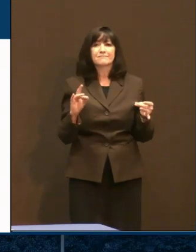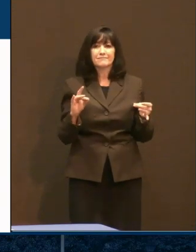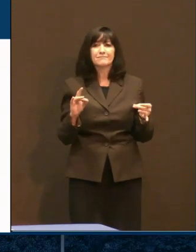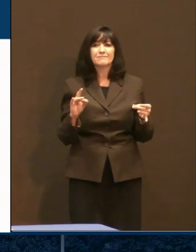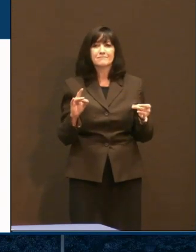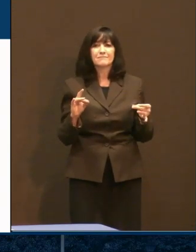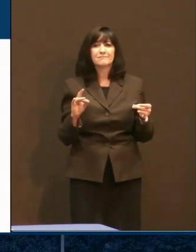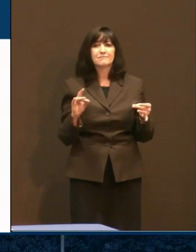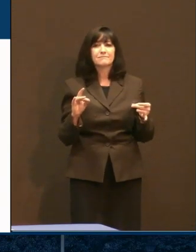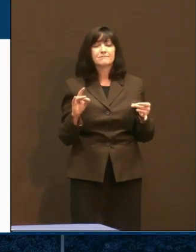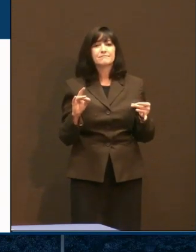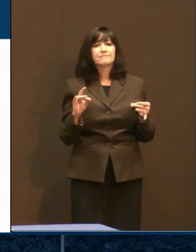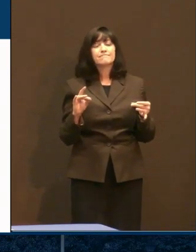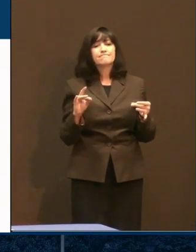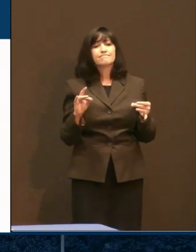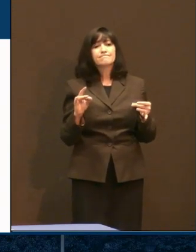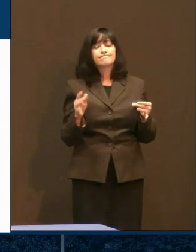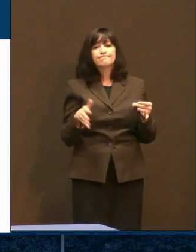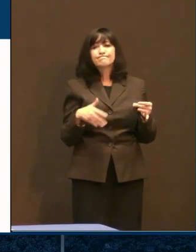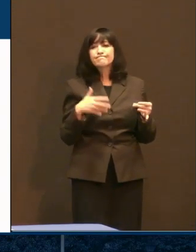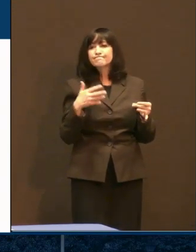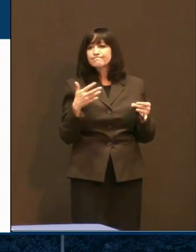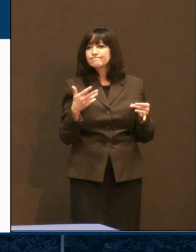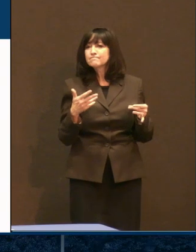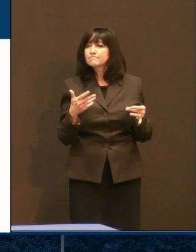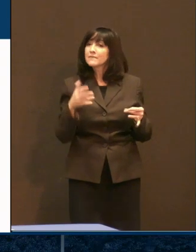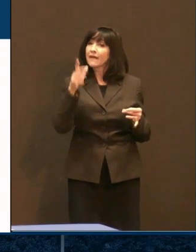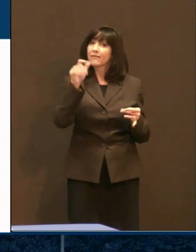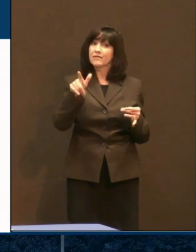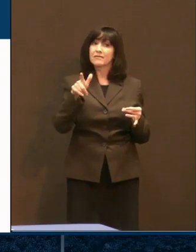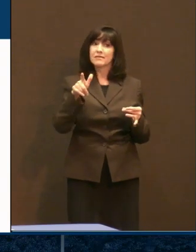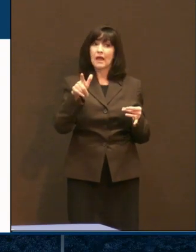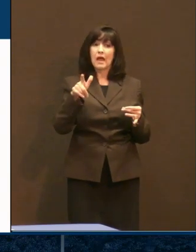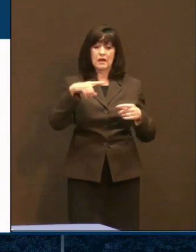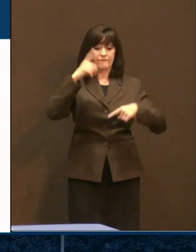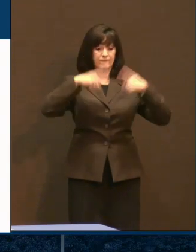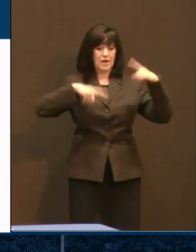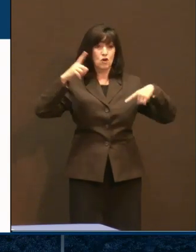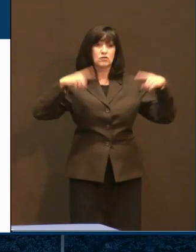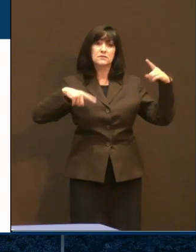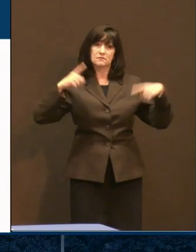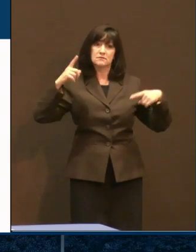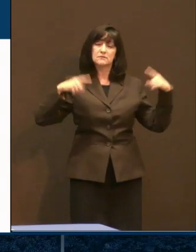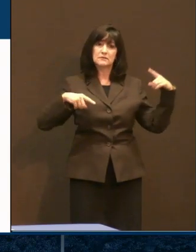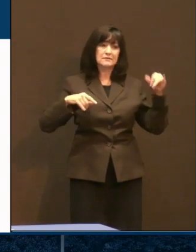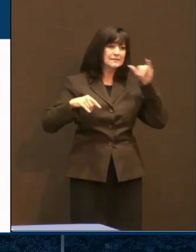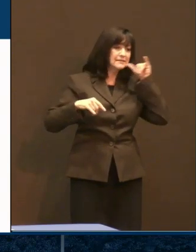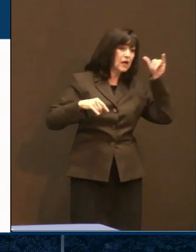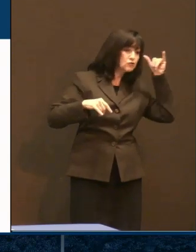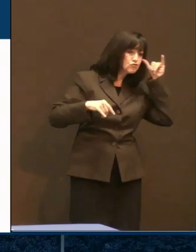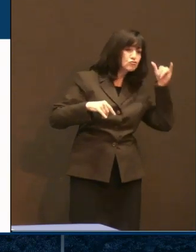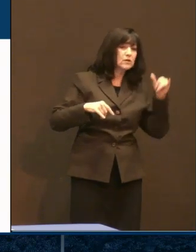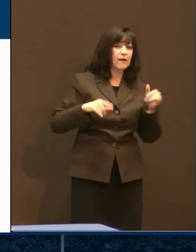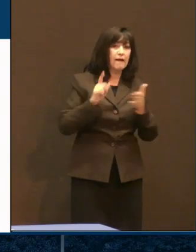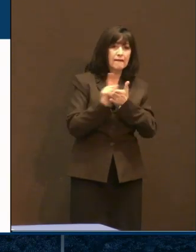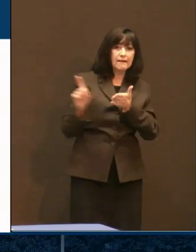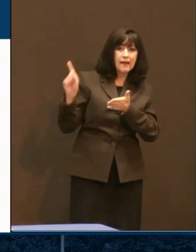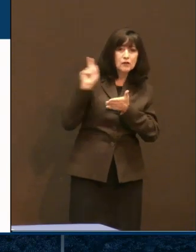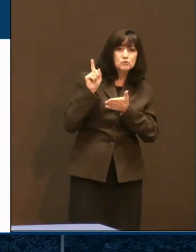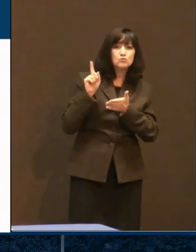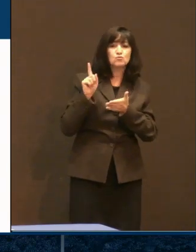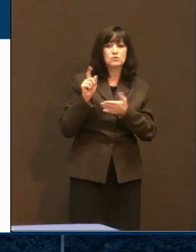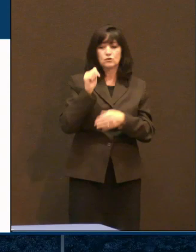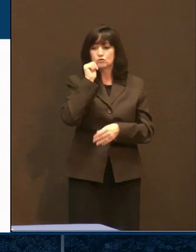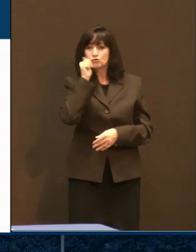the fact that the variance from day to day in the number of positive cases